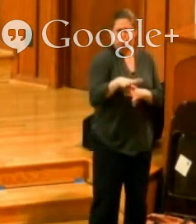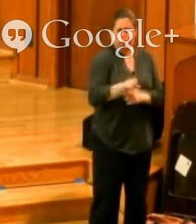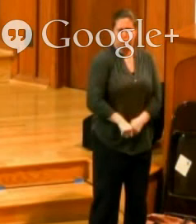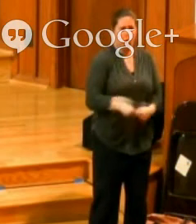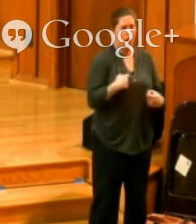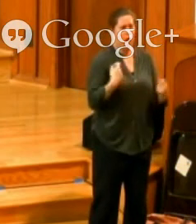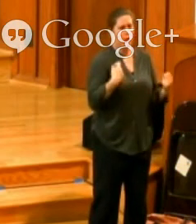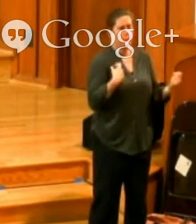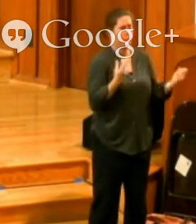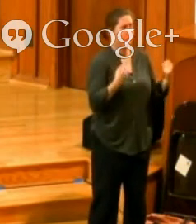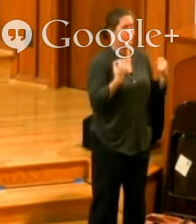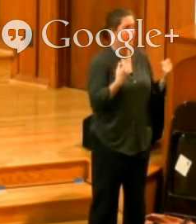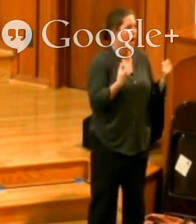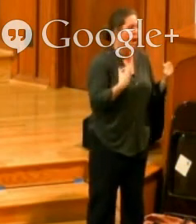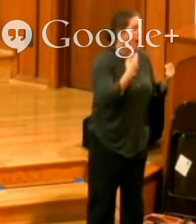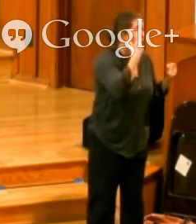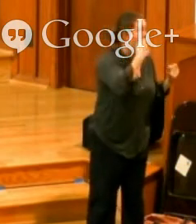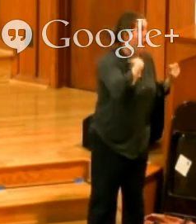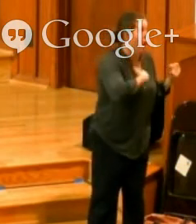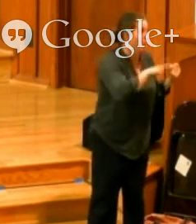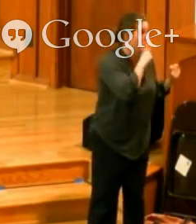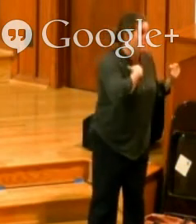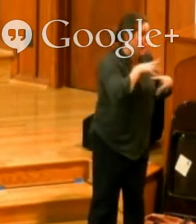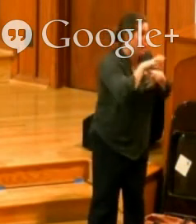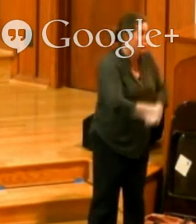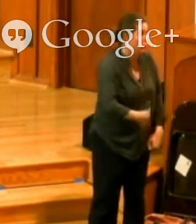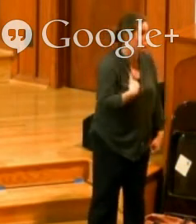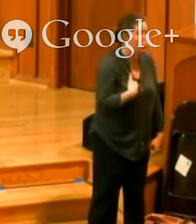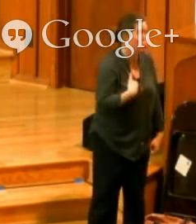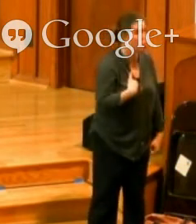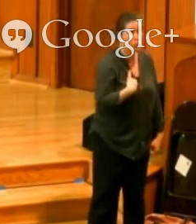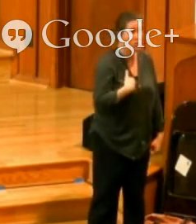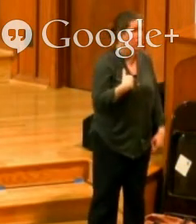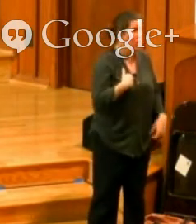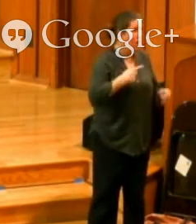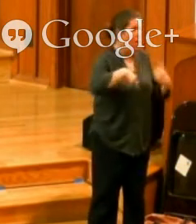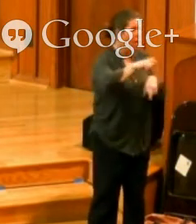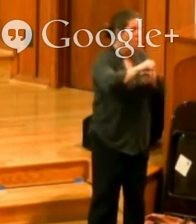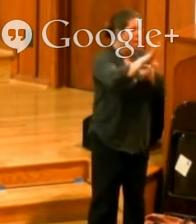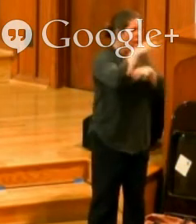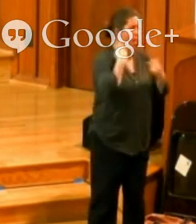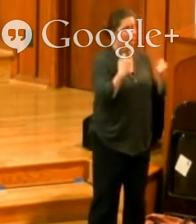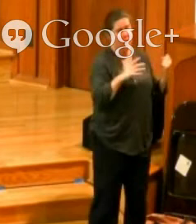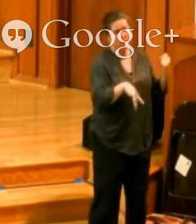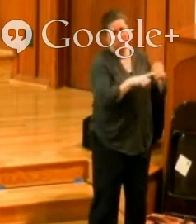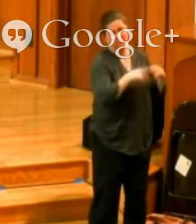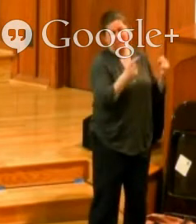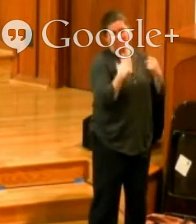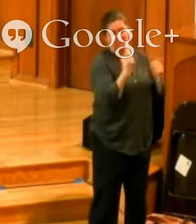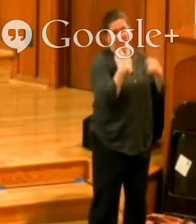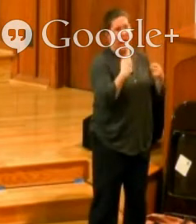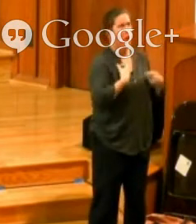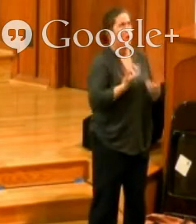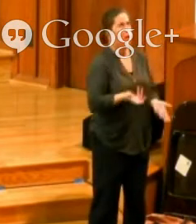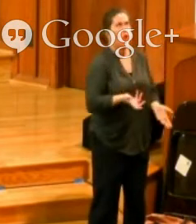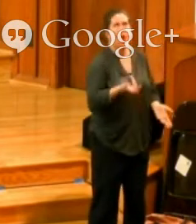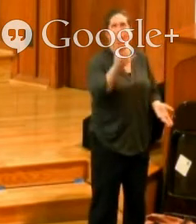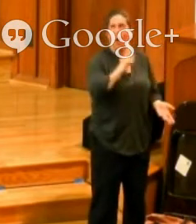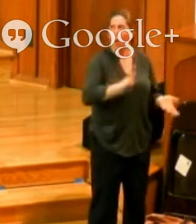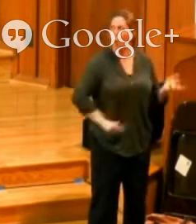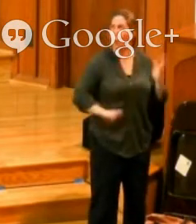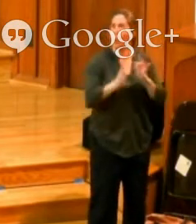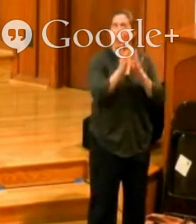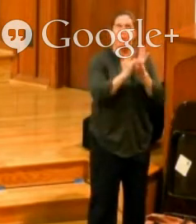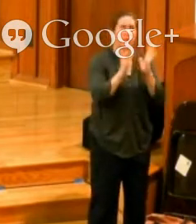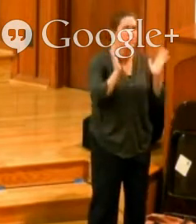And I wasn't used to driving like that. And we're riding around this, and the only thing I could say is, oh, Lord Jesus,